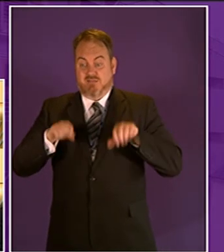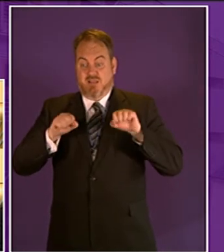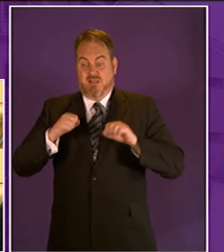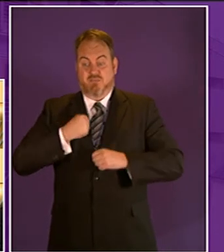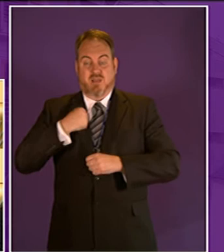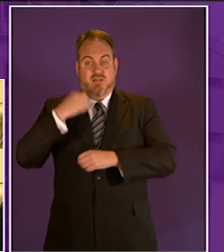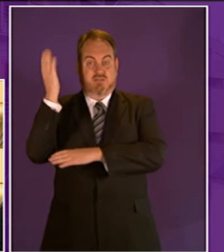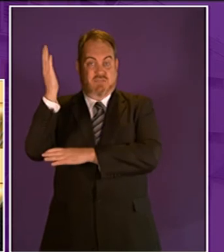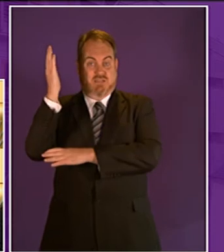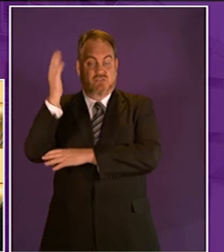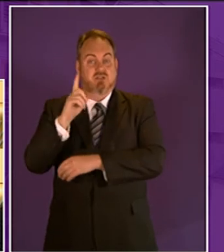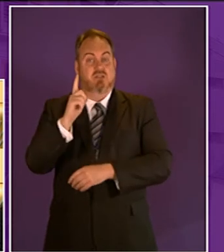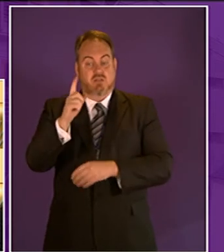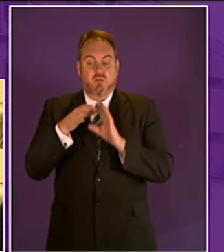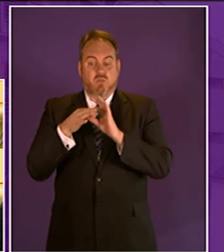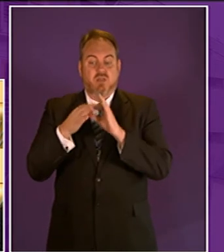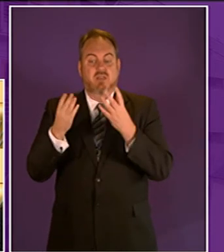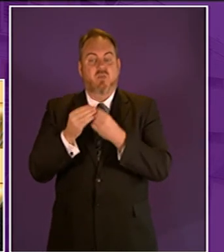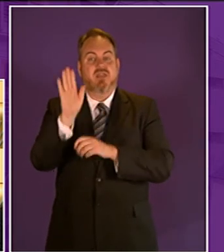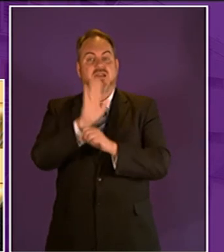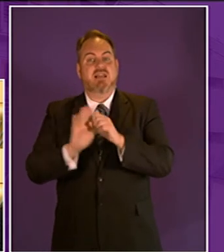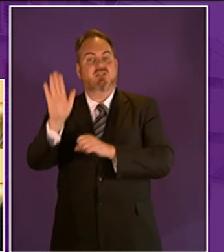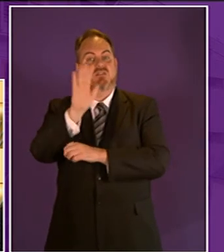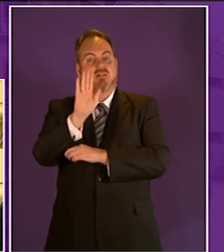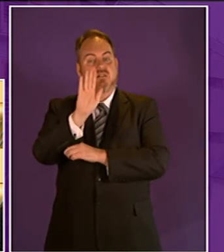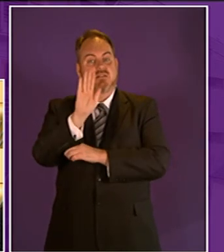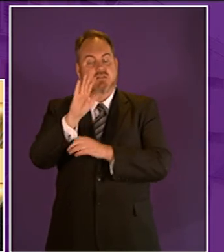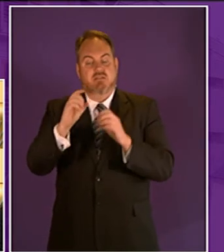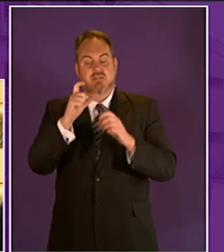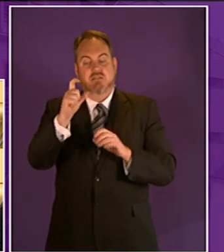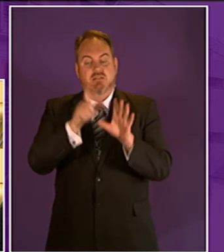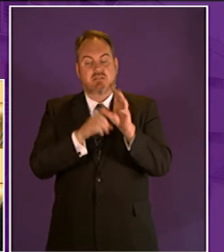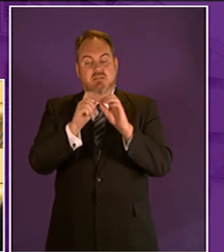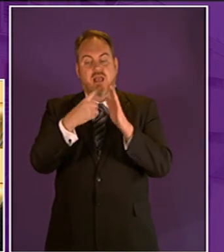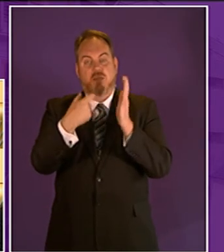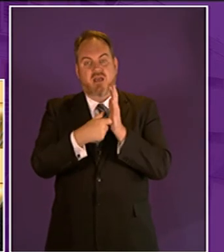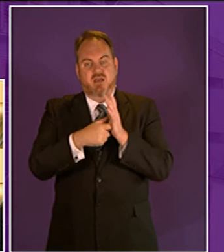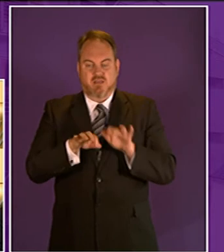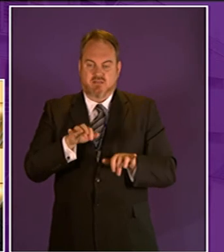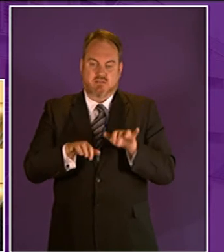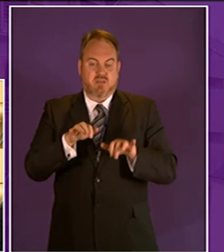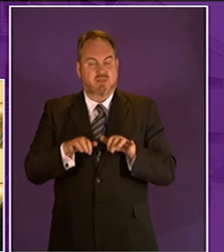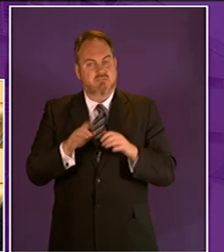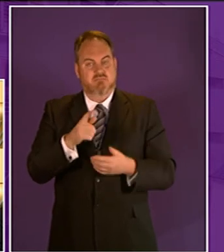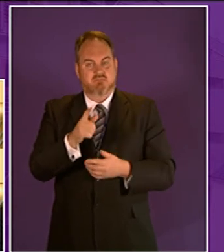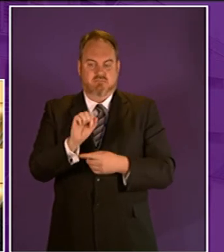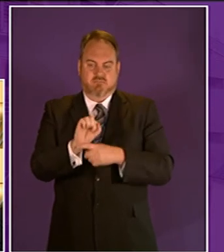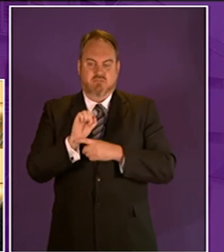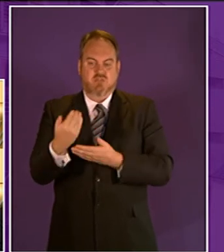work with the National Cyber Security Centre is going to be very, very important because they have a lot of the expertise that's going